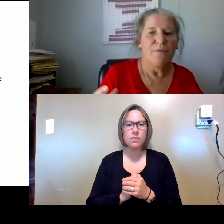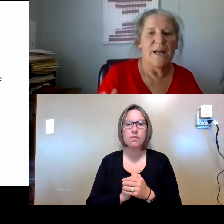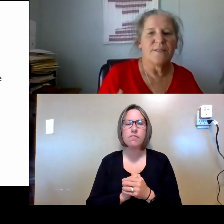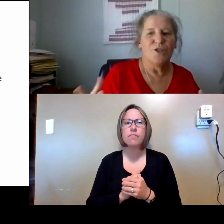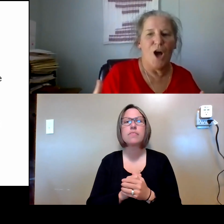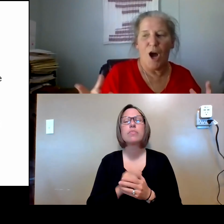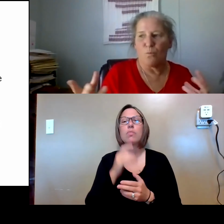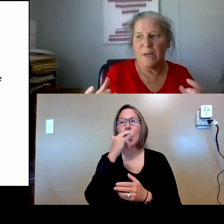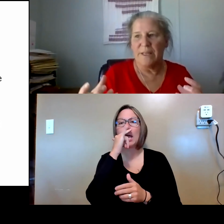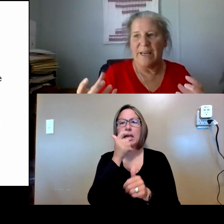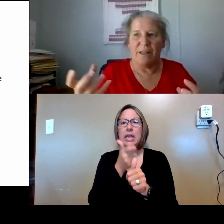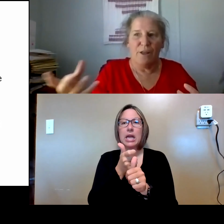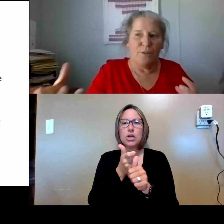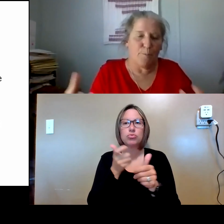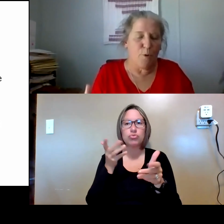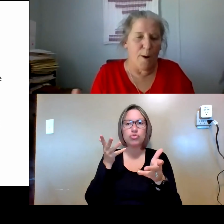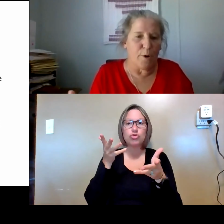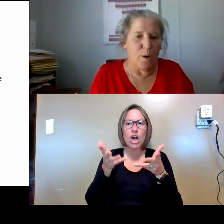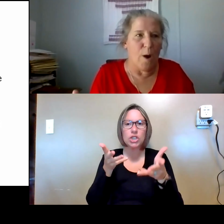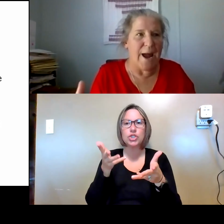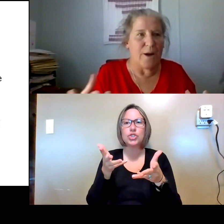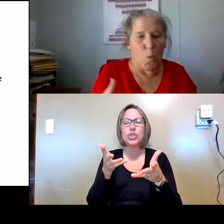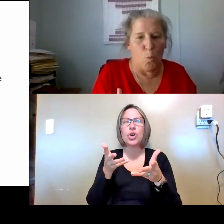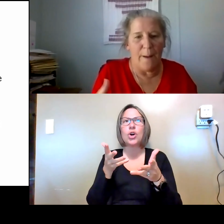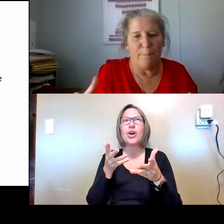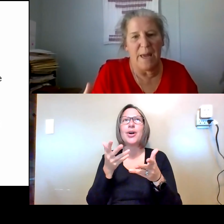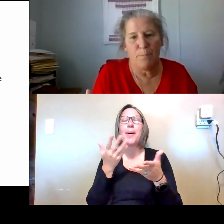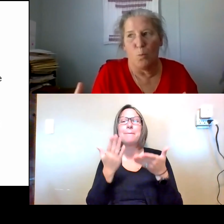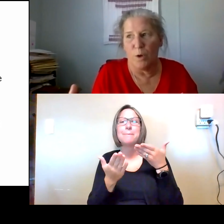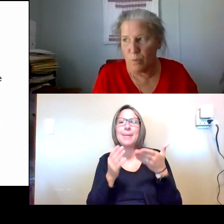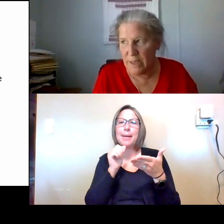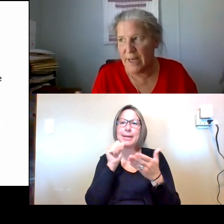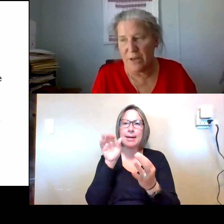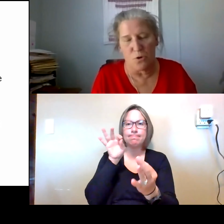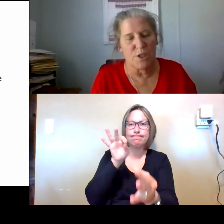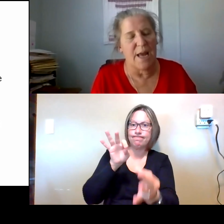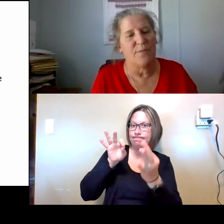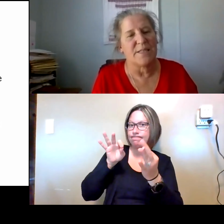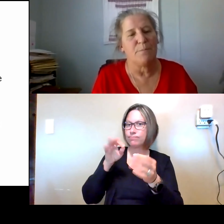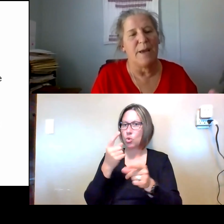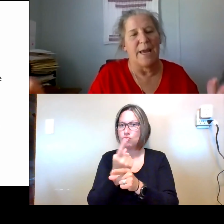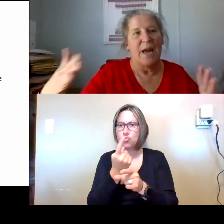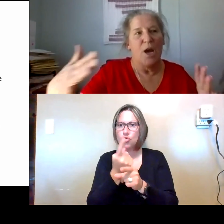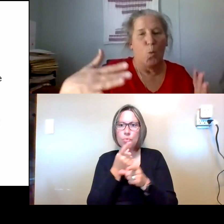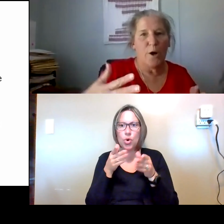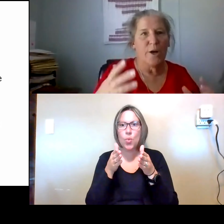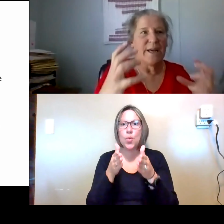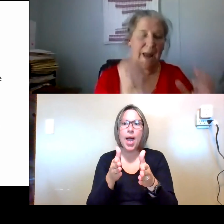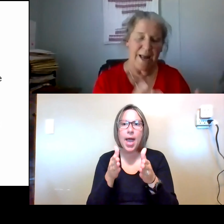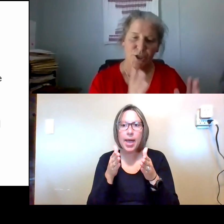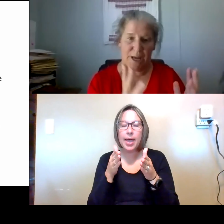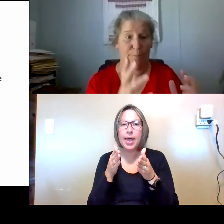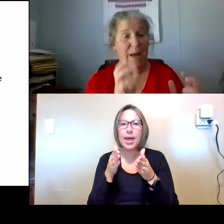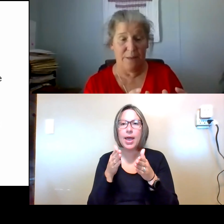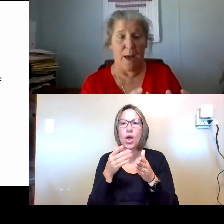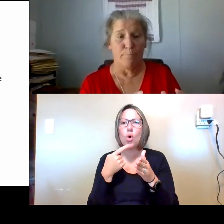gesture that's not really the appropriate way or what people would really understand that to be. We're going to